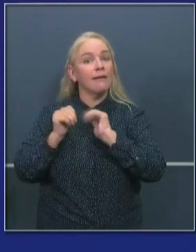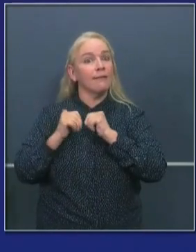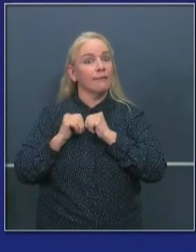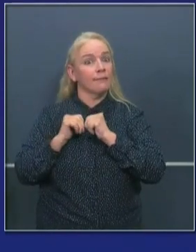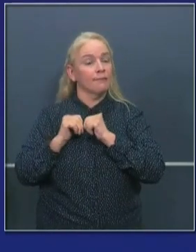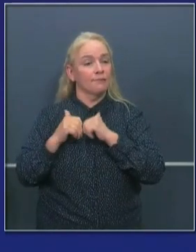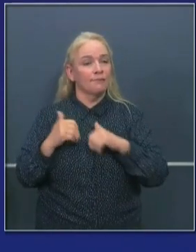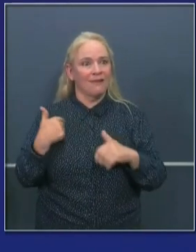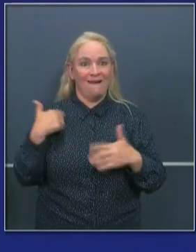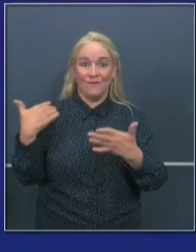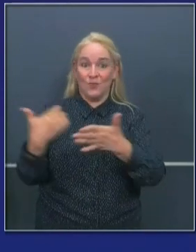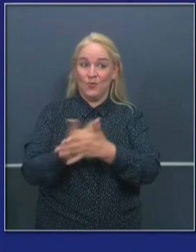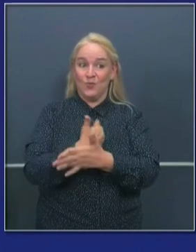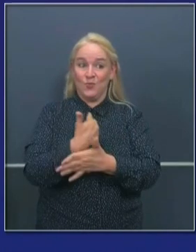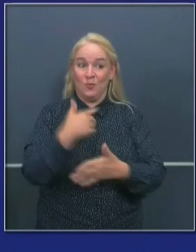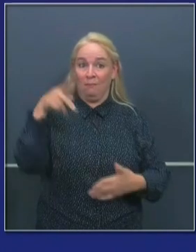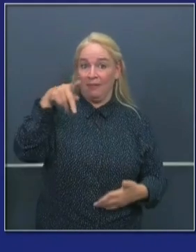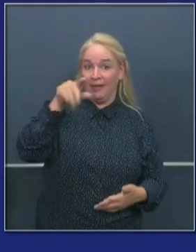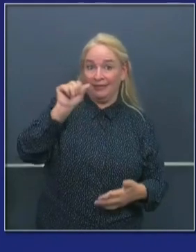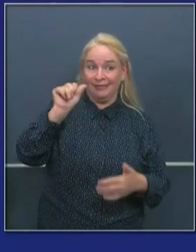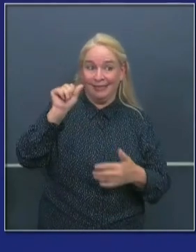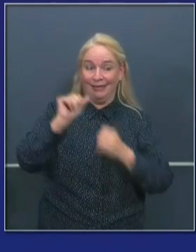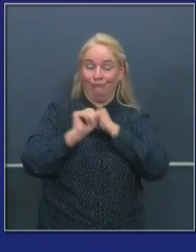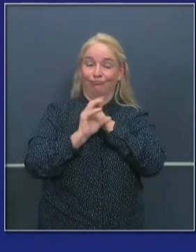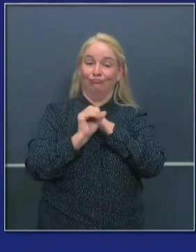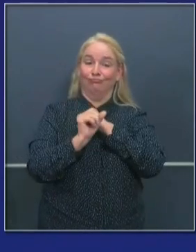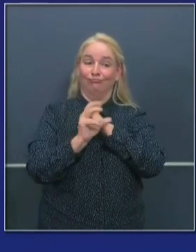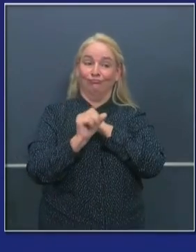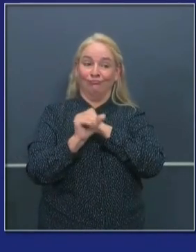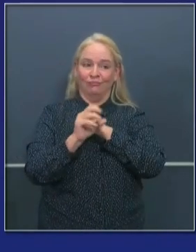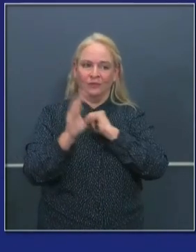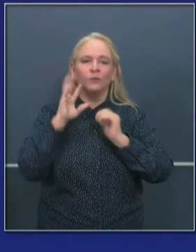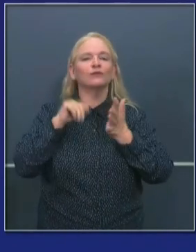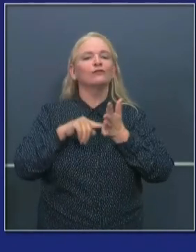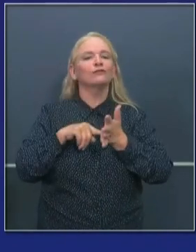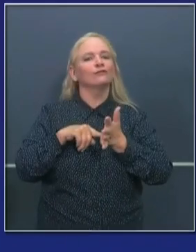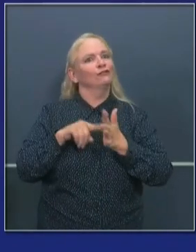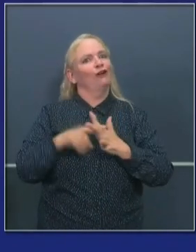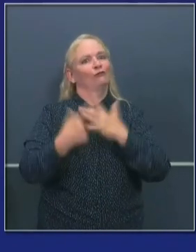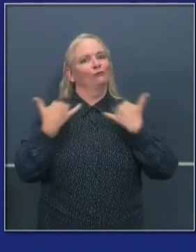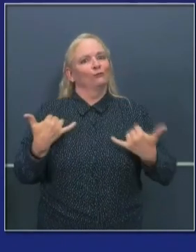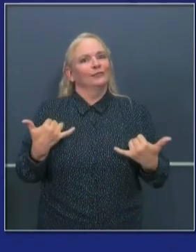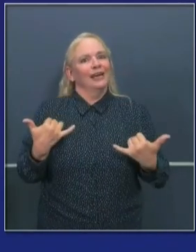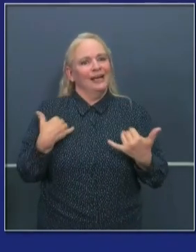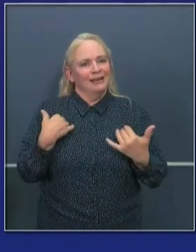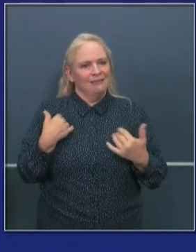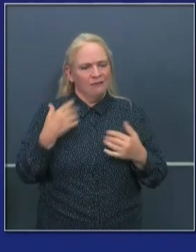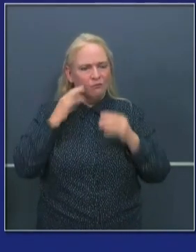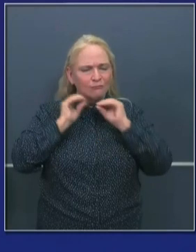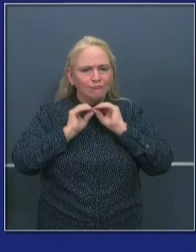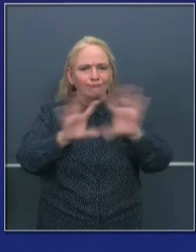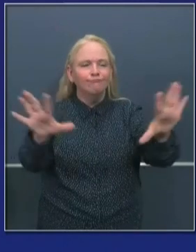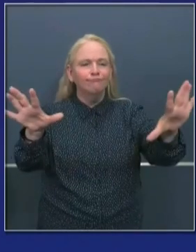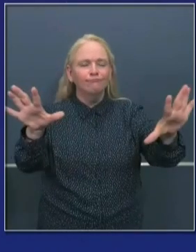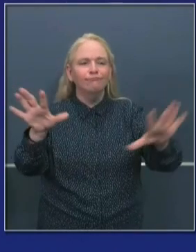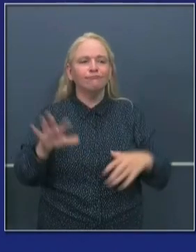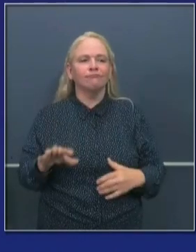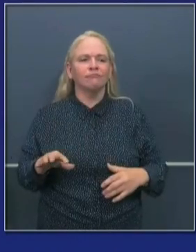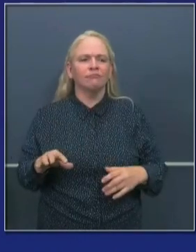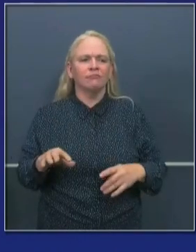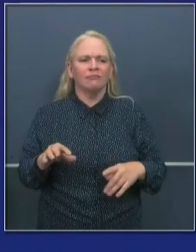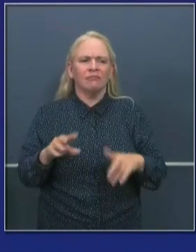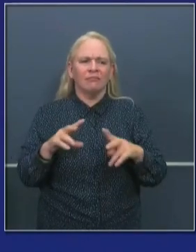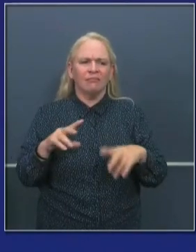major public awareness campaign, announcing it formally today, launching it formally today, that is much more